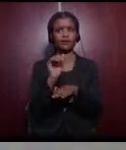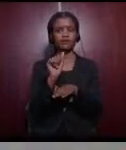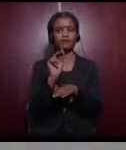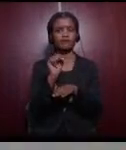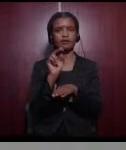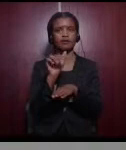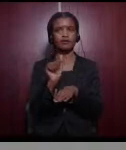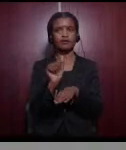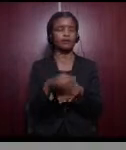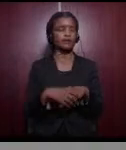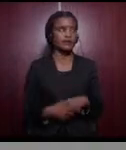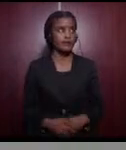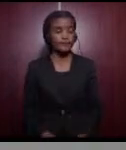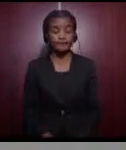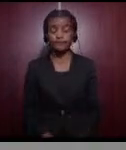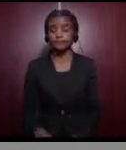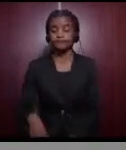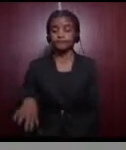Sanibonani.